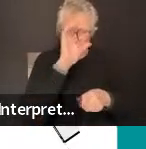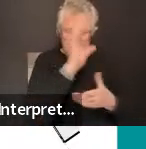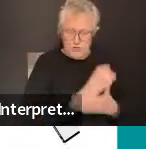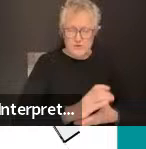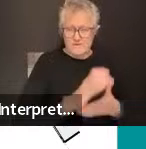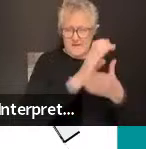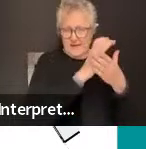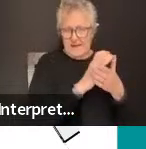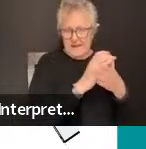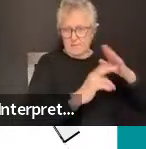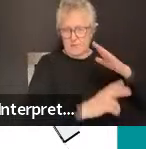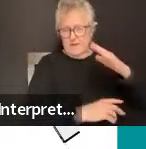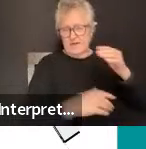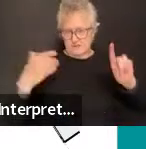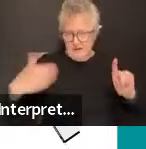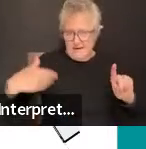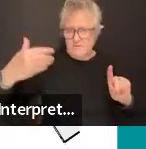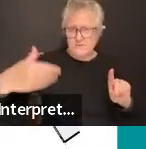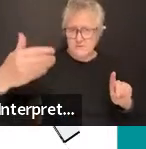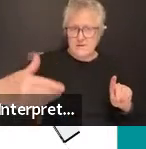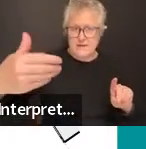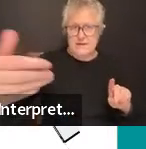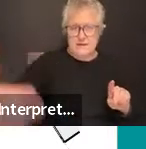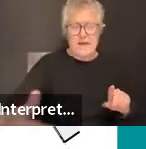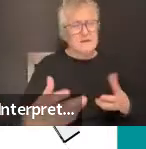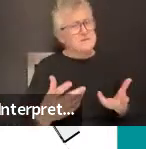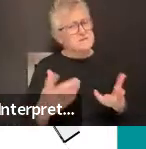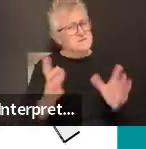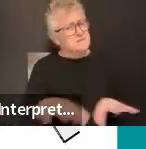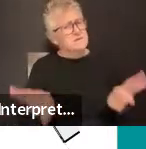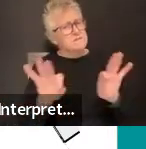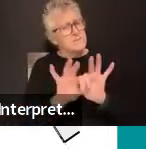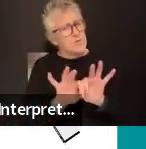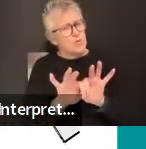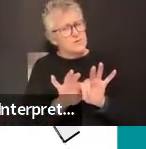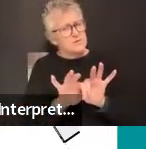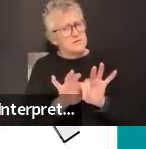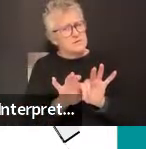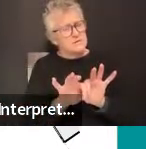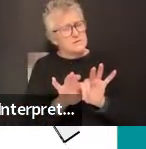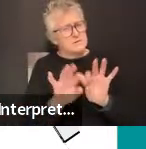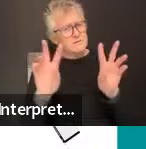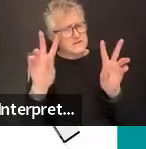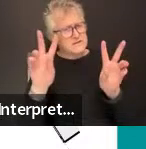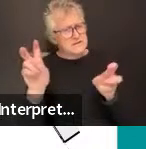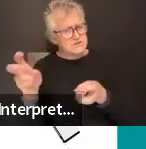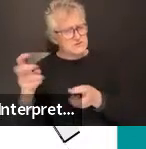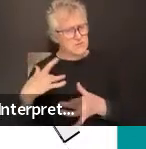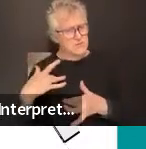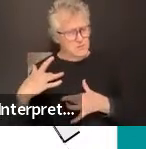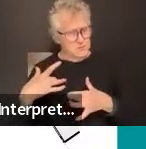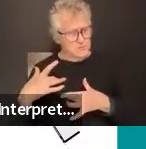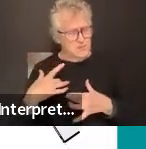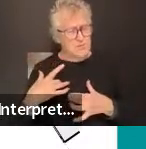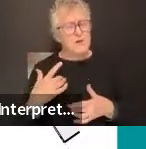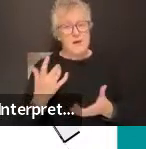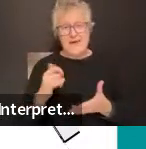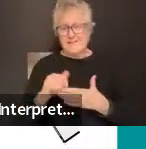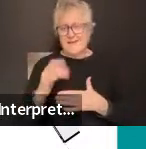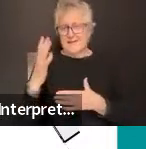doing that, and it's a pretty significant issue. So that's why we show the